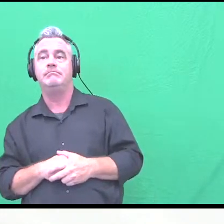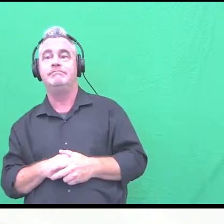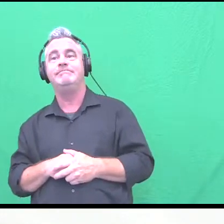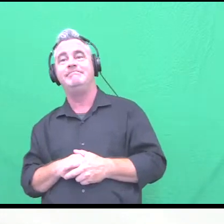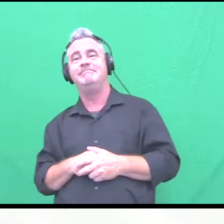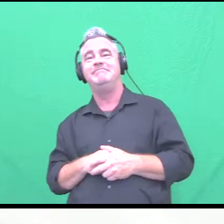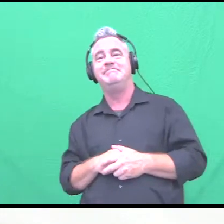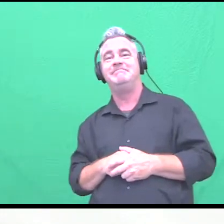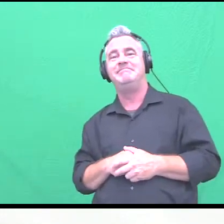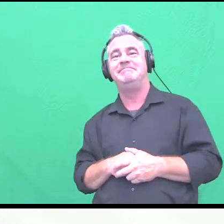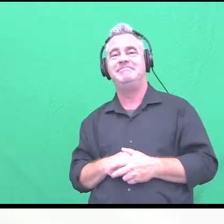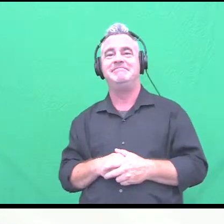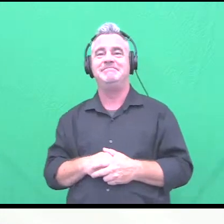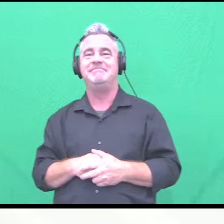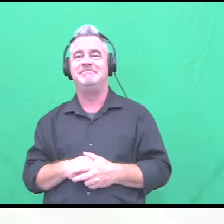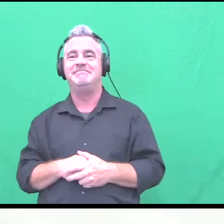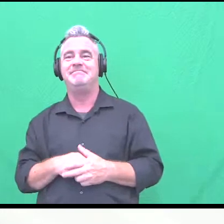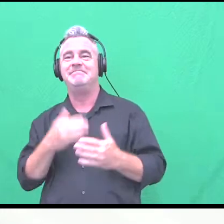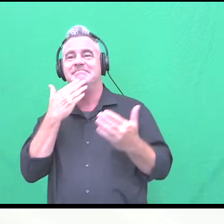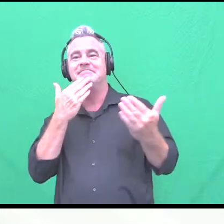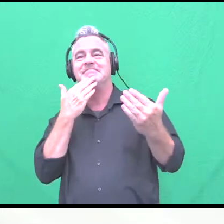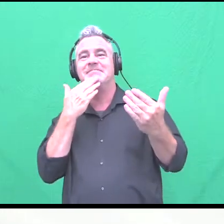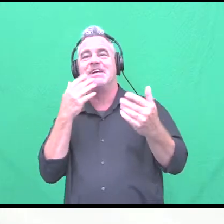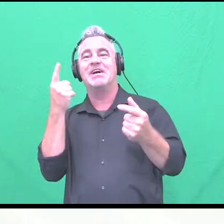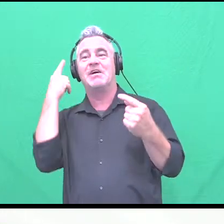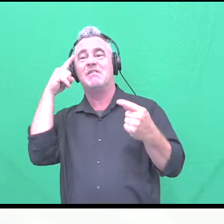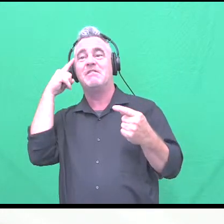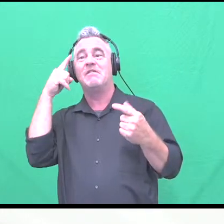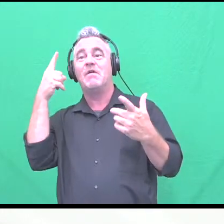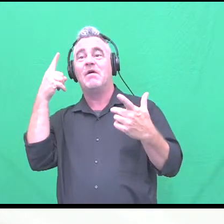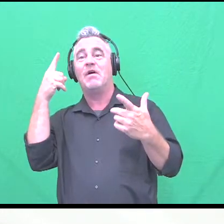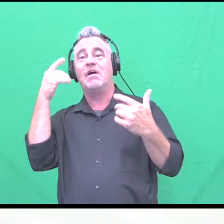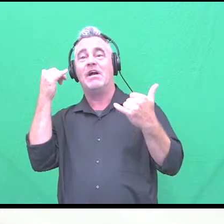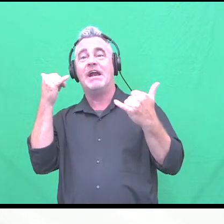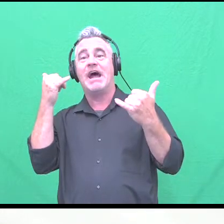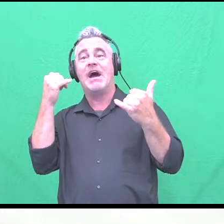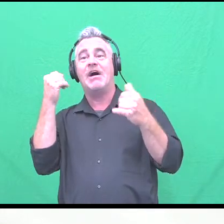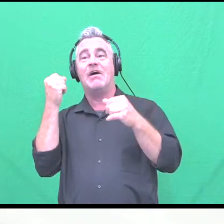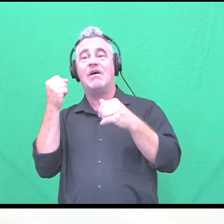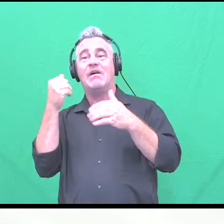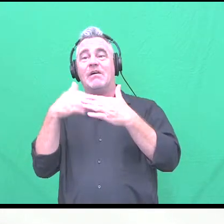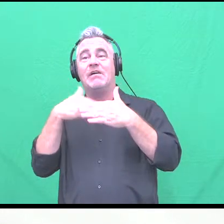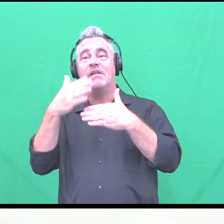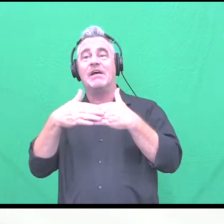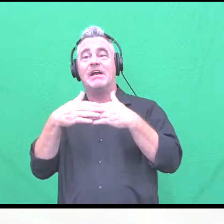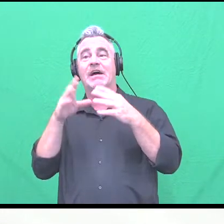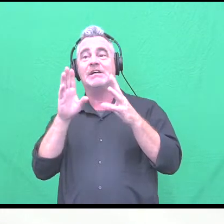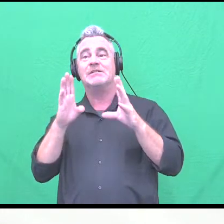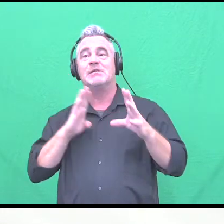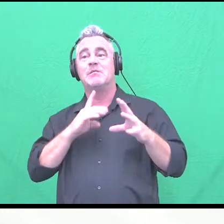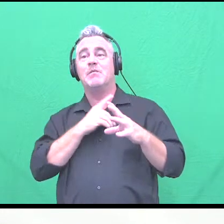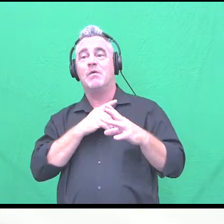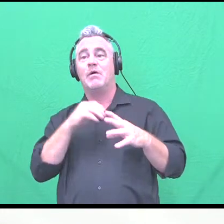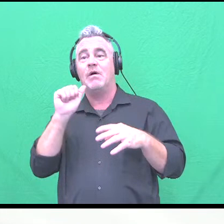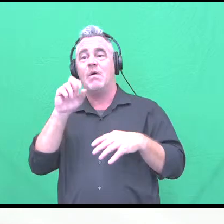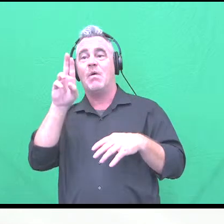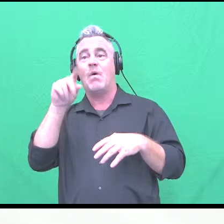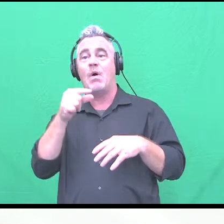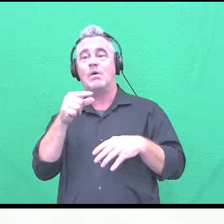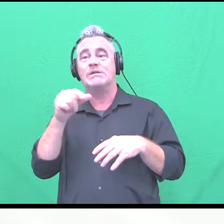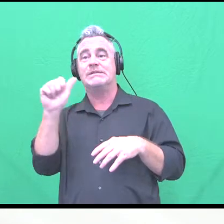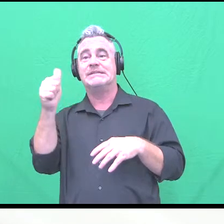Okay, great. Thank you. All right, setting for the next board meeting, regular meeting on August 10th,